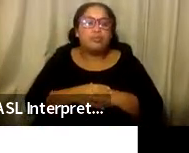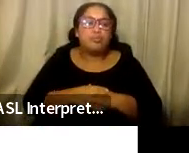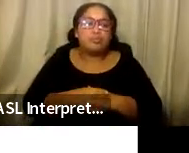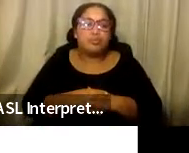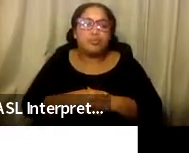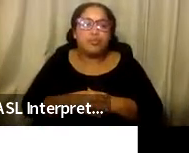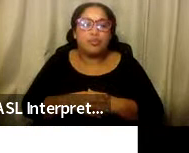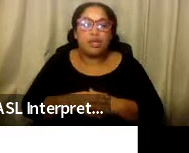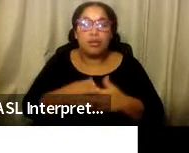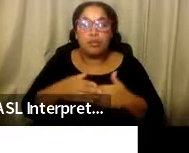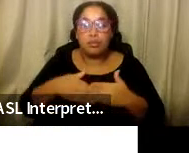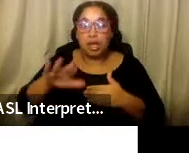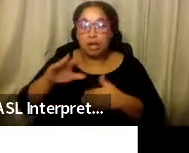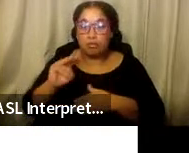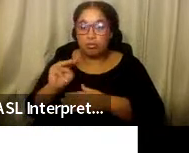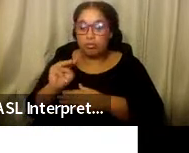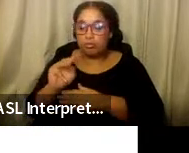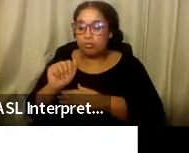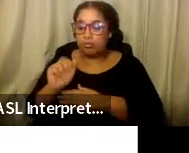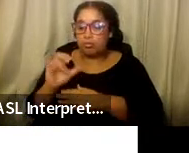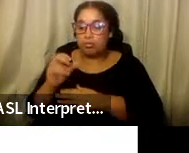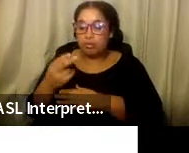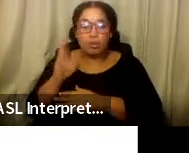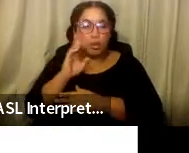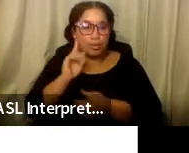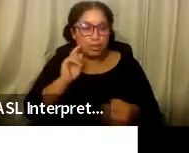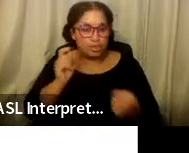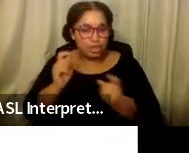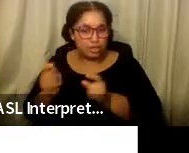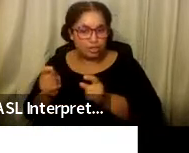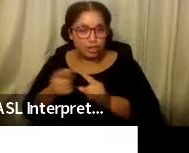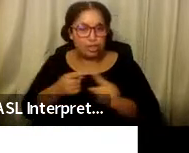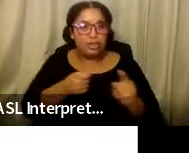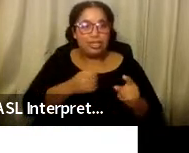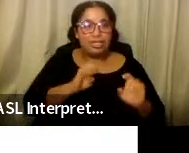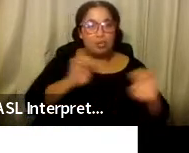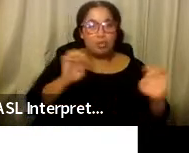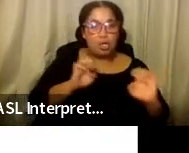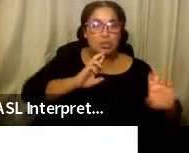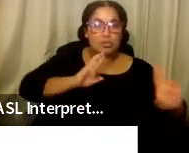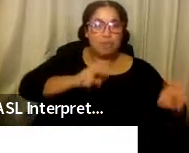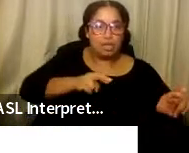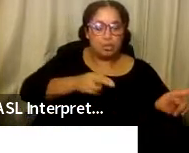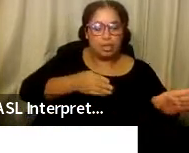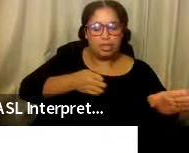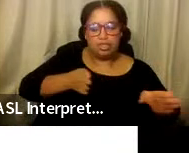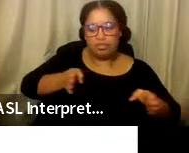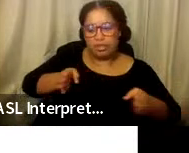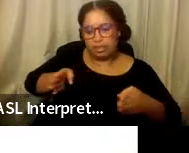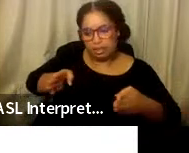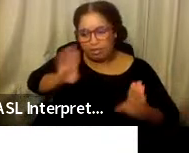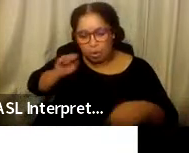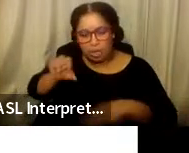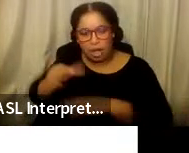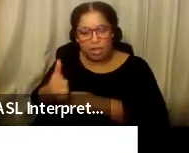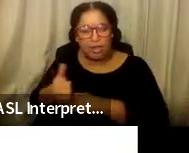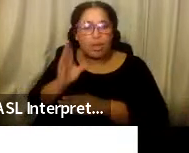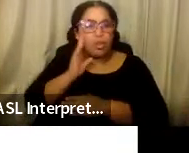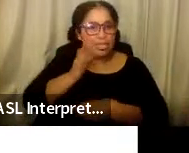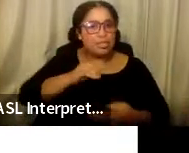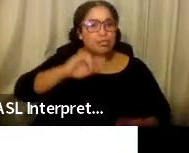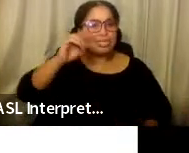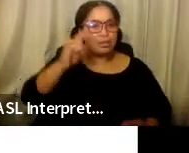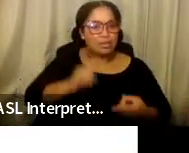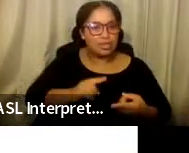However, beyond March, we will be doing some shifting out of the emergency response. There will be some downscaling, and we'll